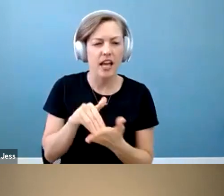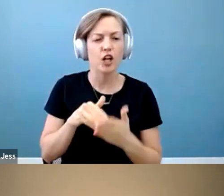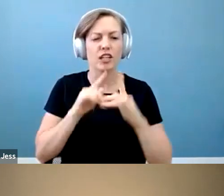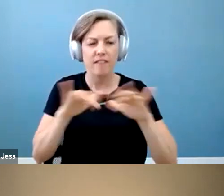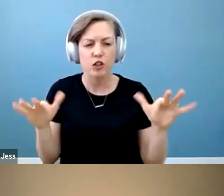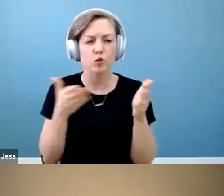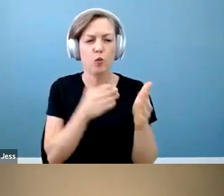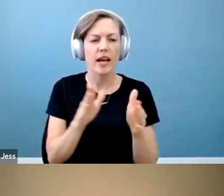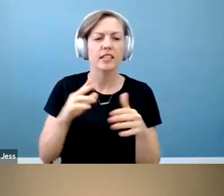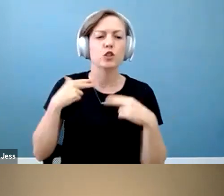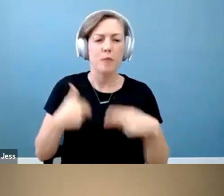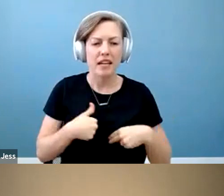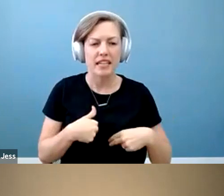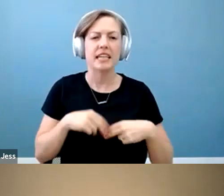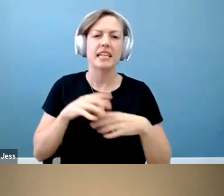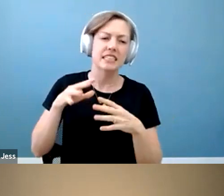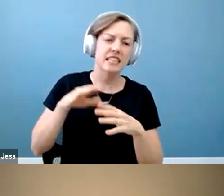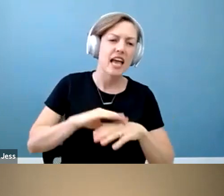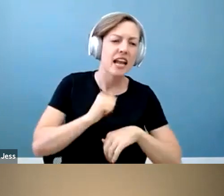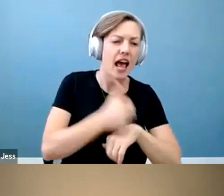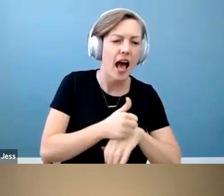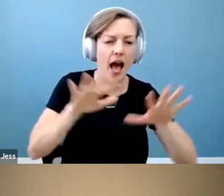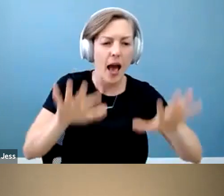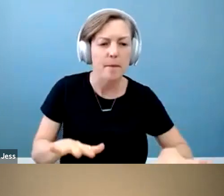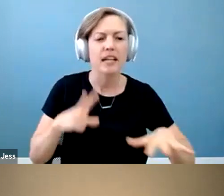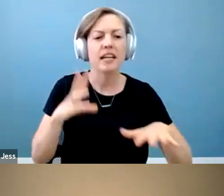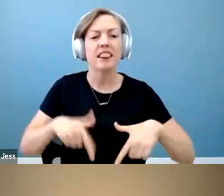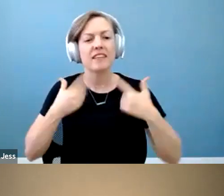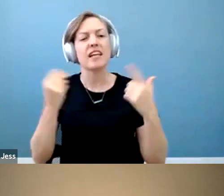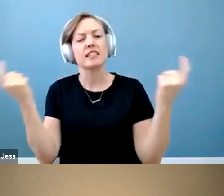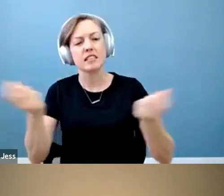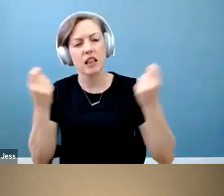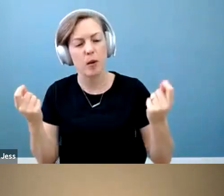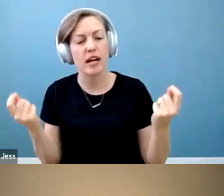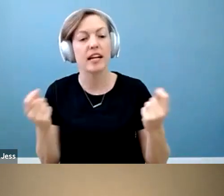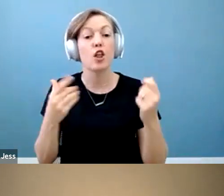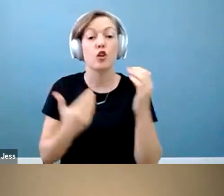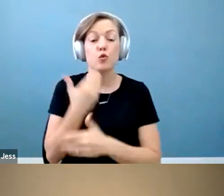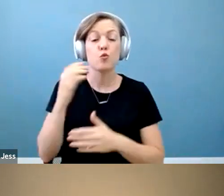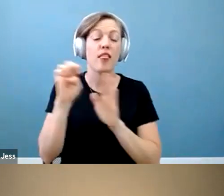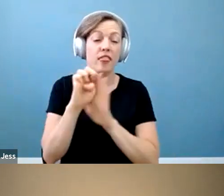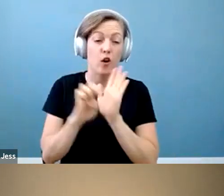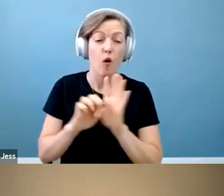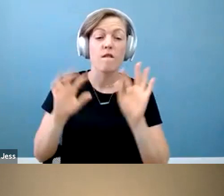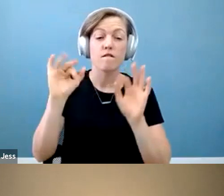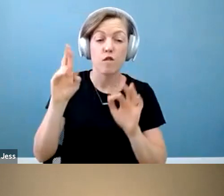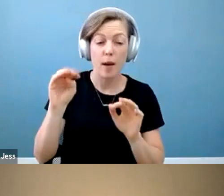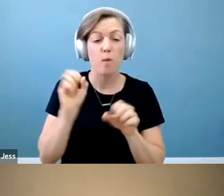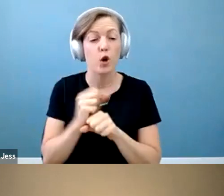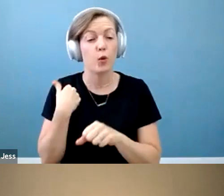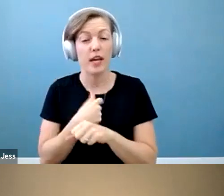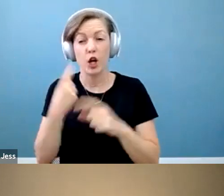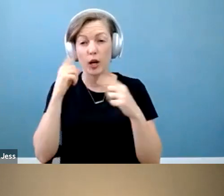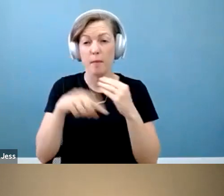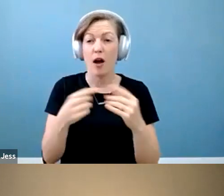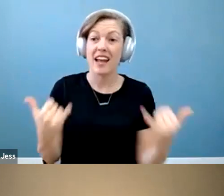which humanity is inhabited and lived and celebrated, the new ethical framework we heard about. But we have this task